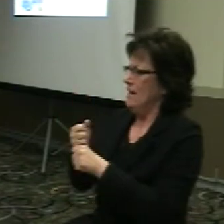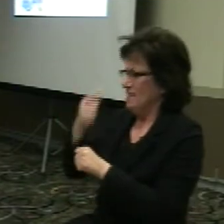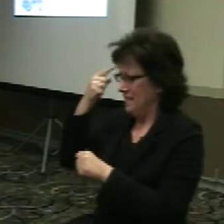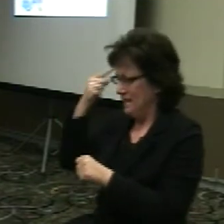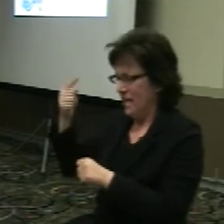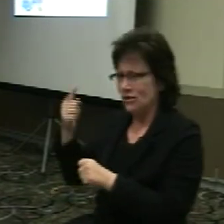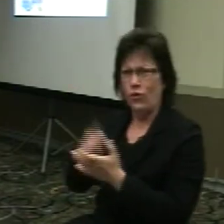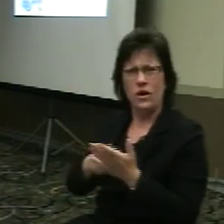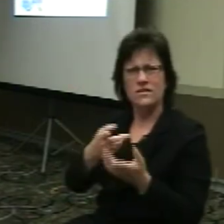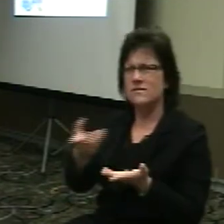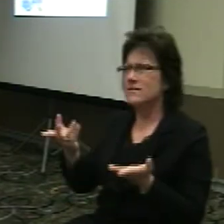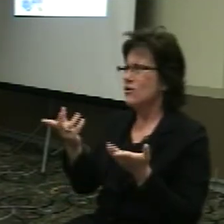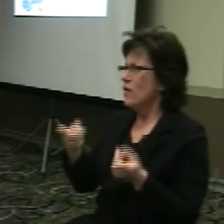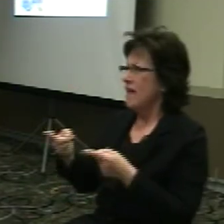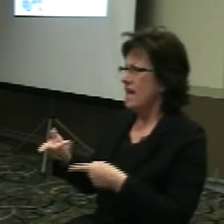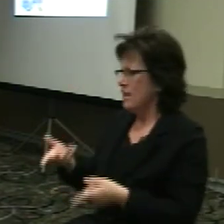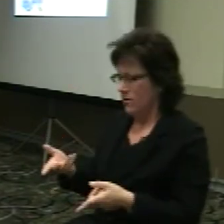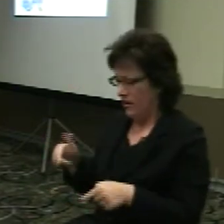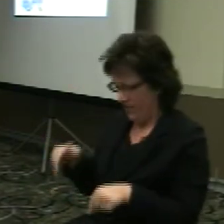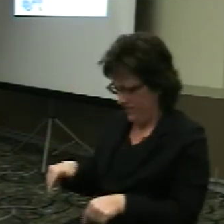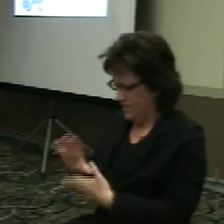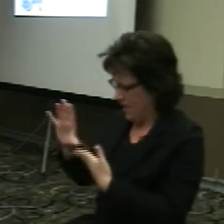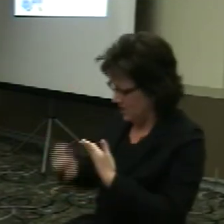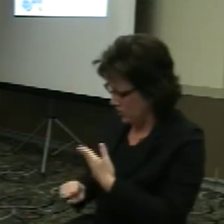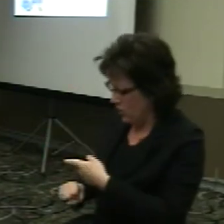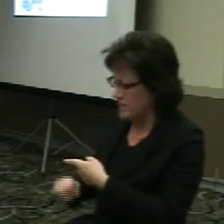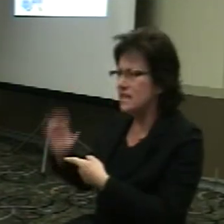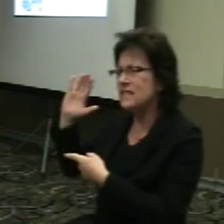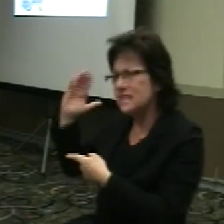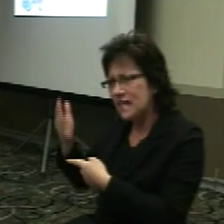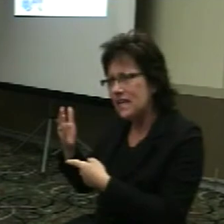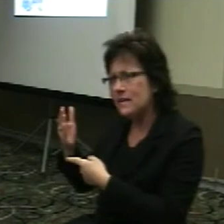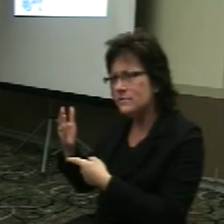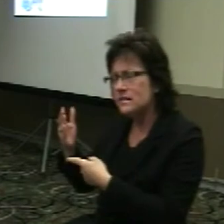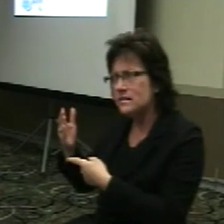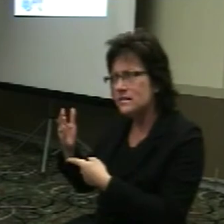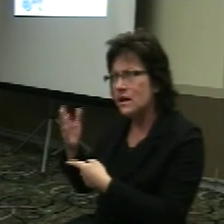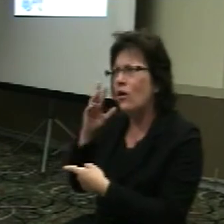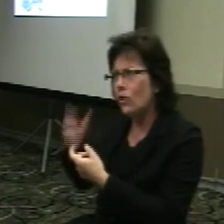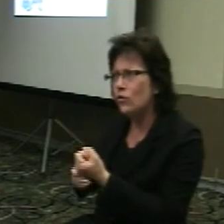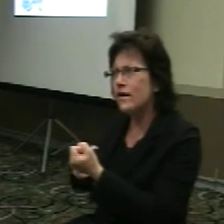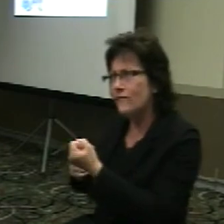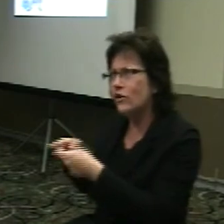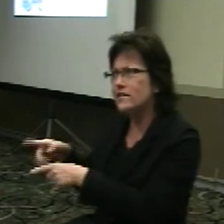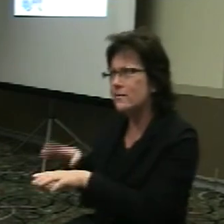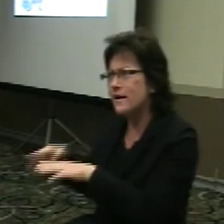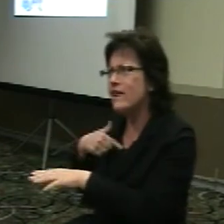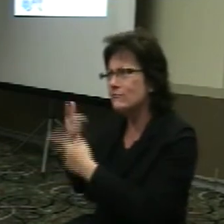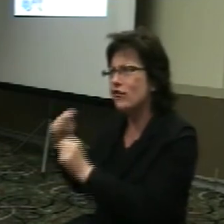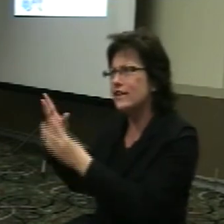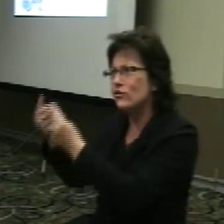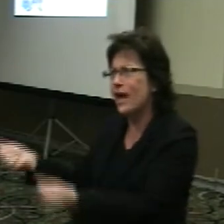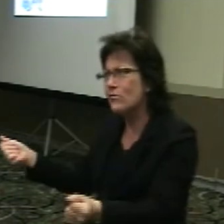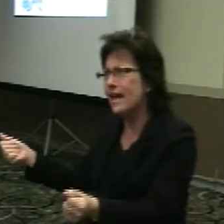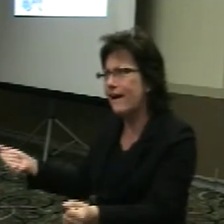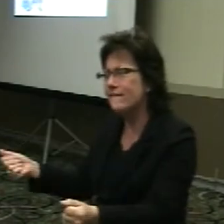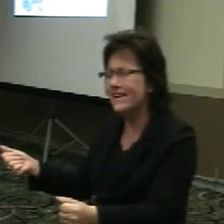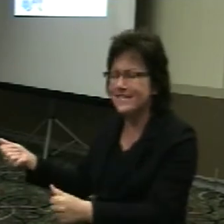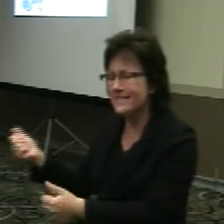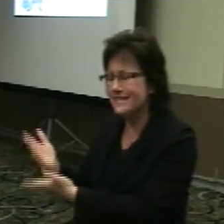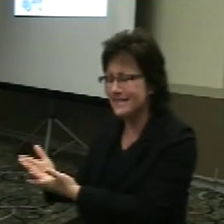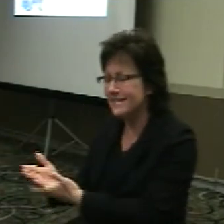going on here. This consequence seems to be one that would likely be reinforcing of the behavior I'm trying to get rid of. And I'd